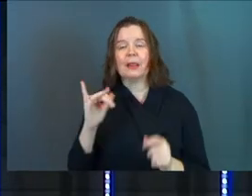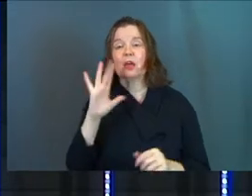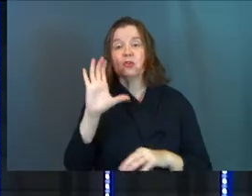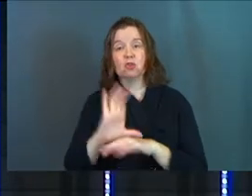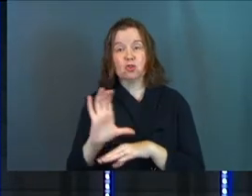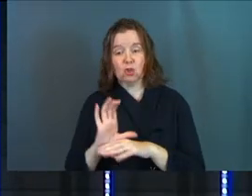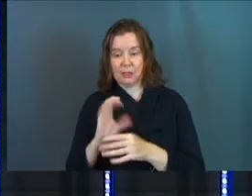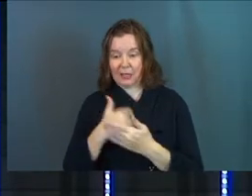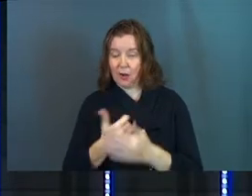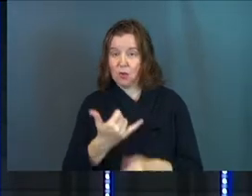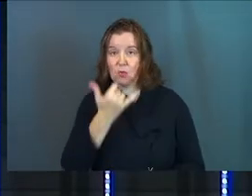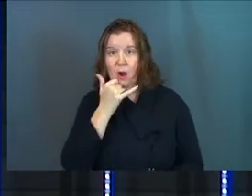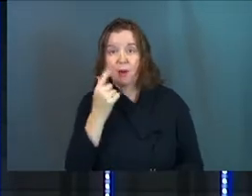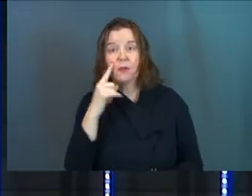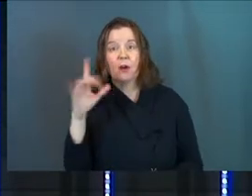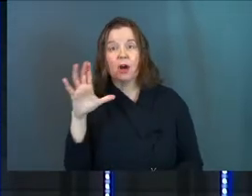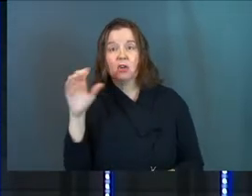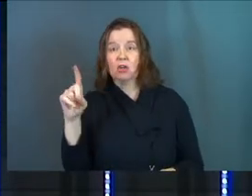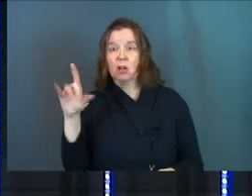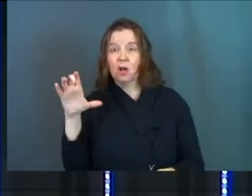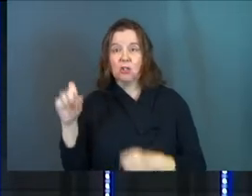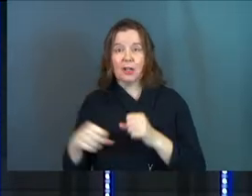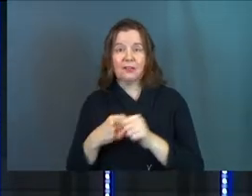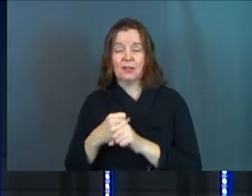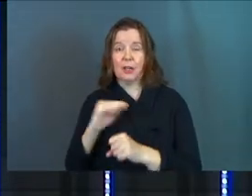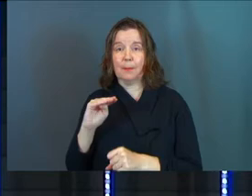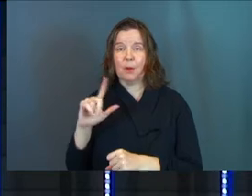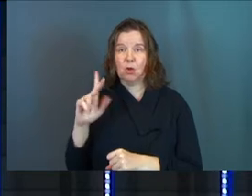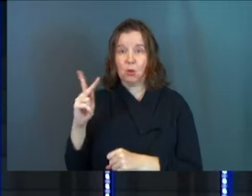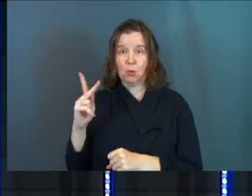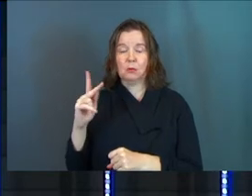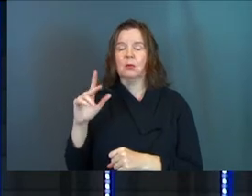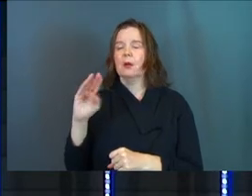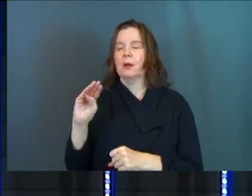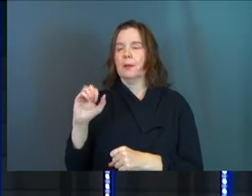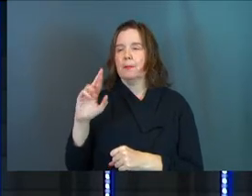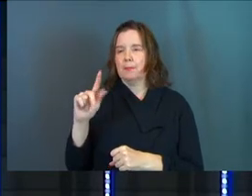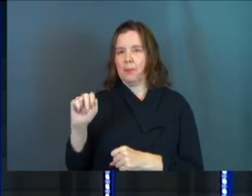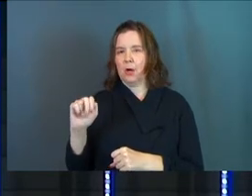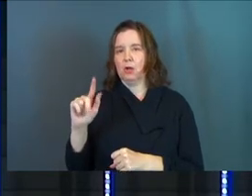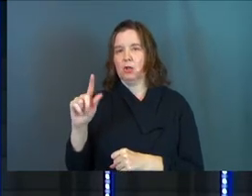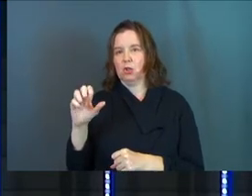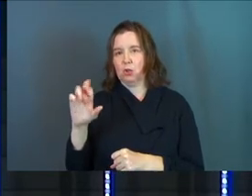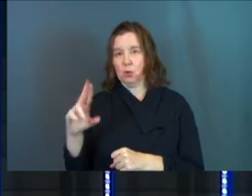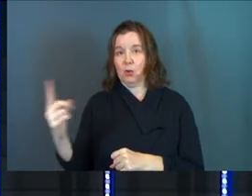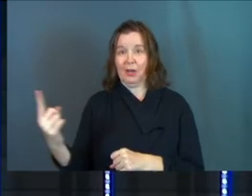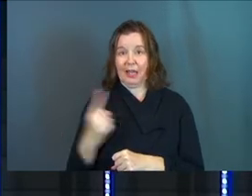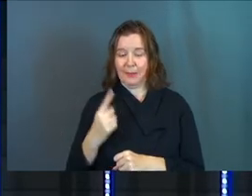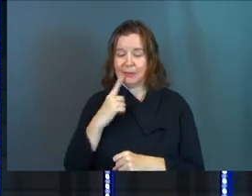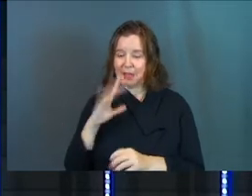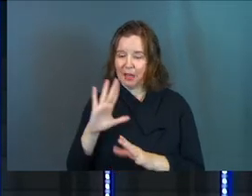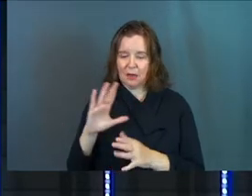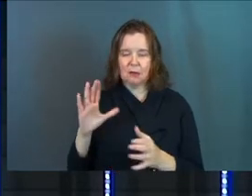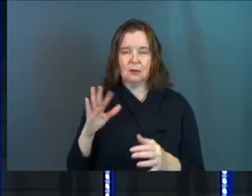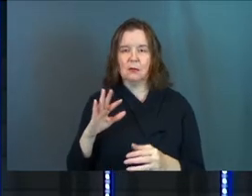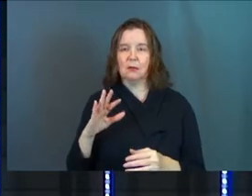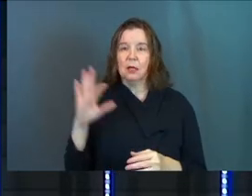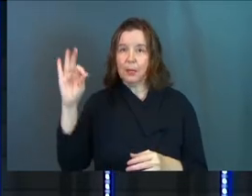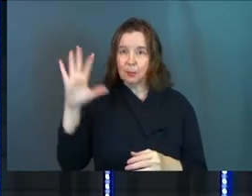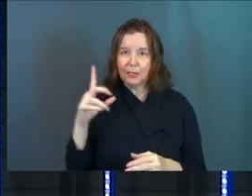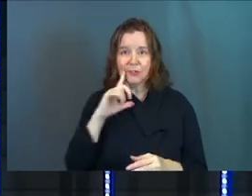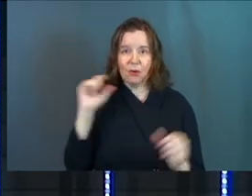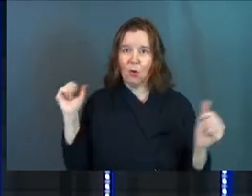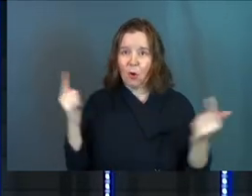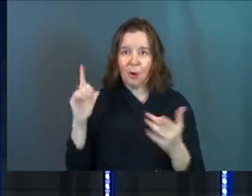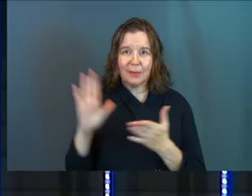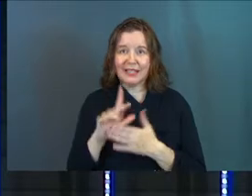the church had gotten it wrong for hundreds and hundreds of years. And Martin Luther comes along. Protestant Reformation says priesthood of all believers. It's